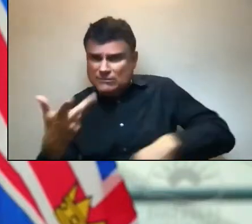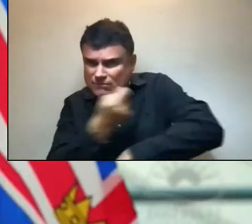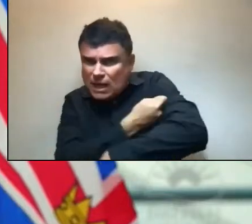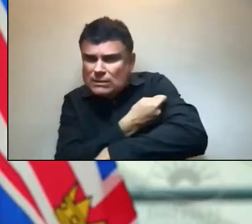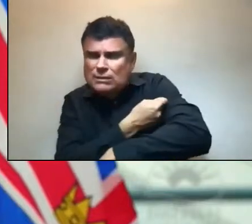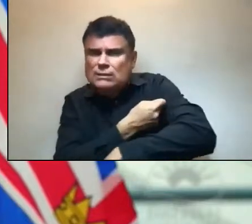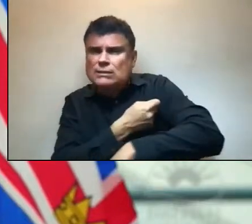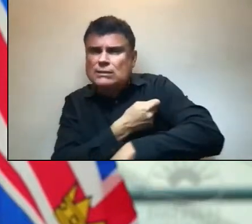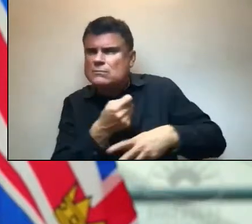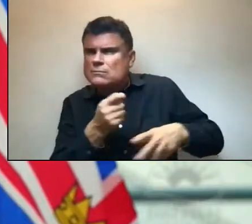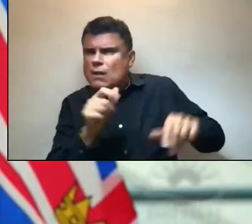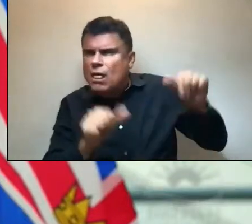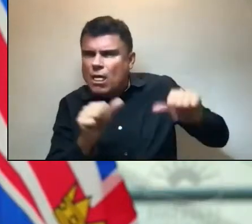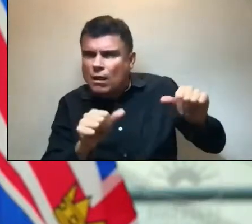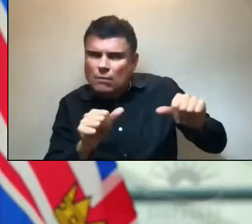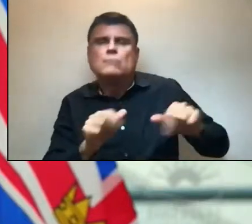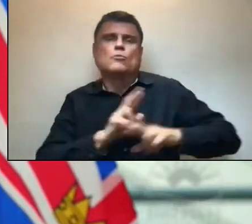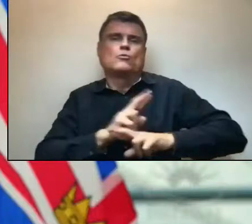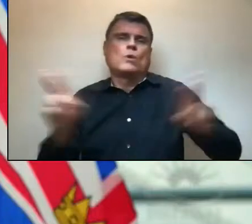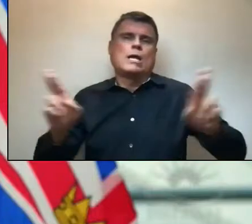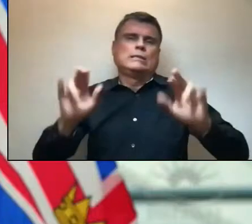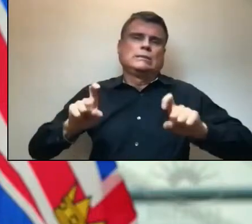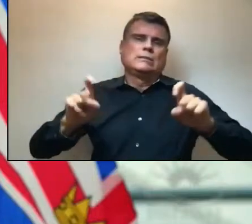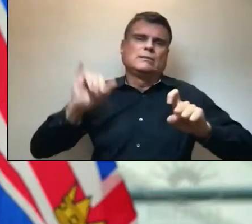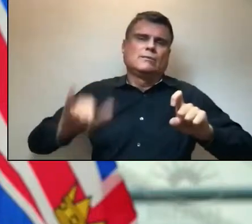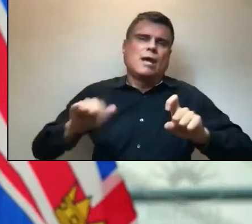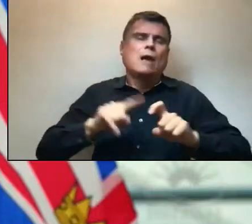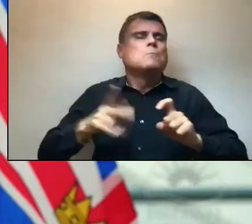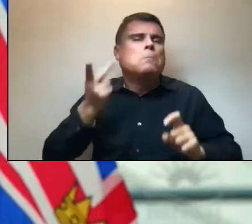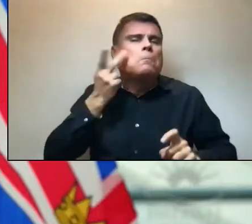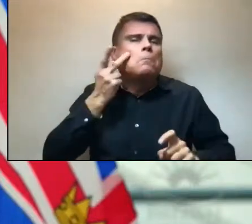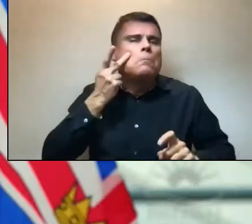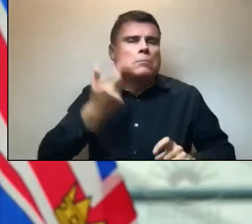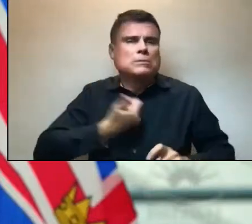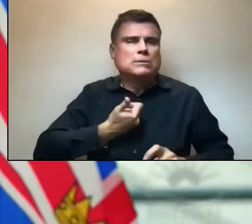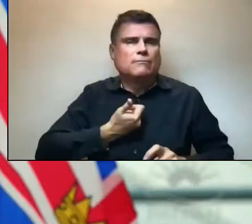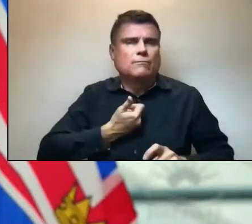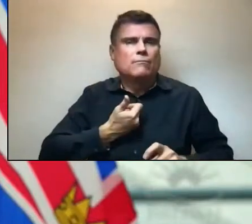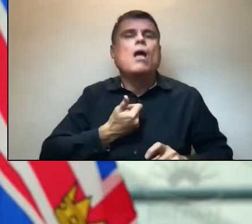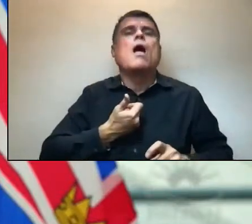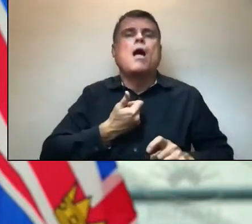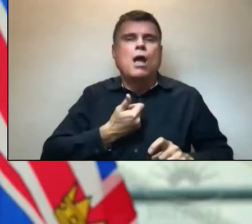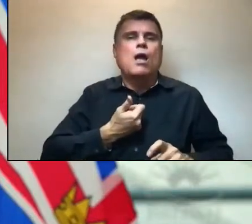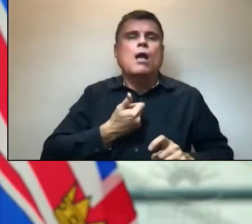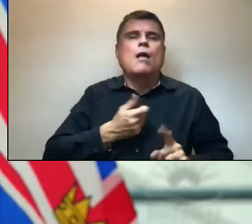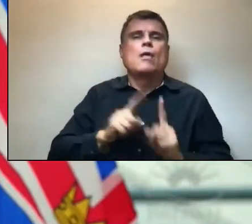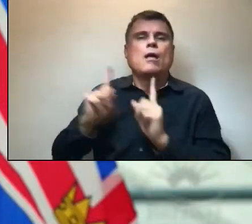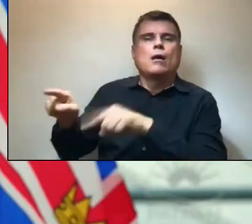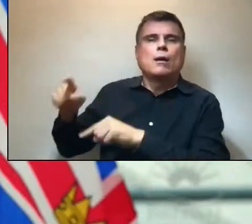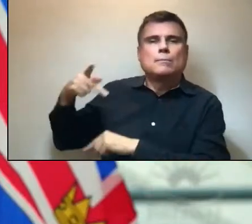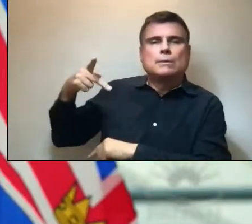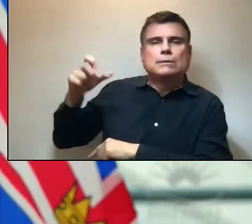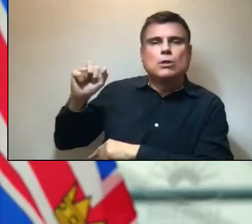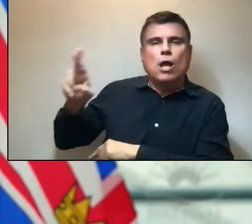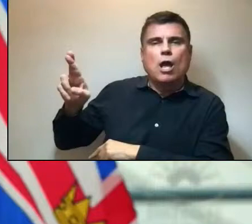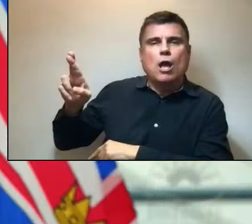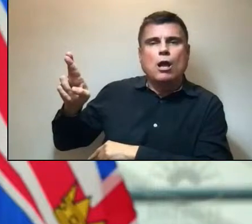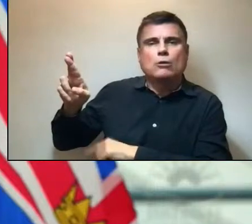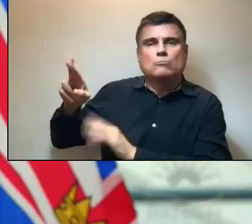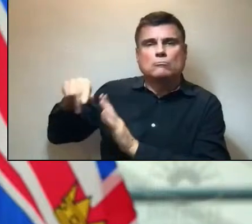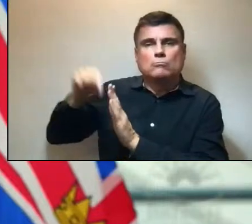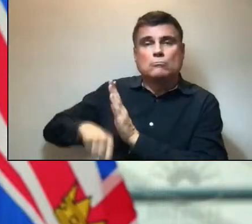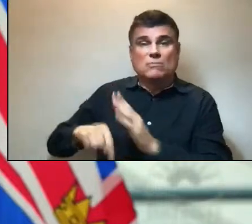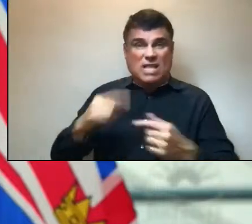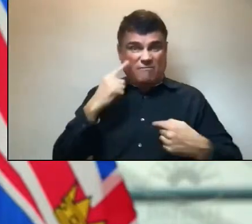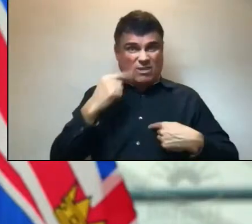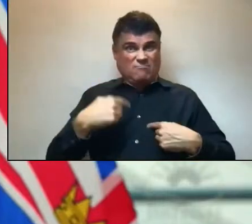of determining rapidly without having to go for a PCR test. And if it's positive, then you go get your PCR test.